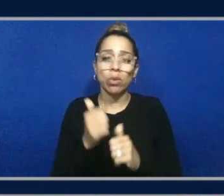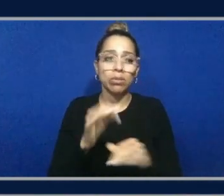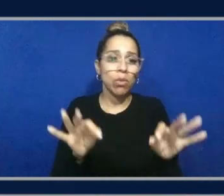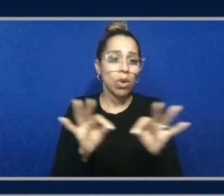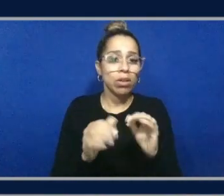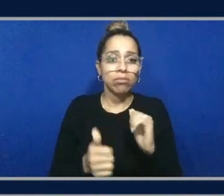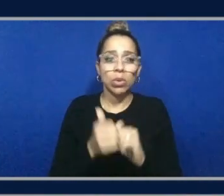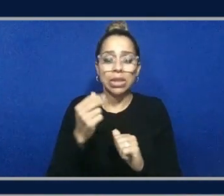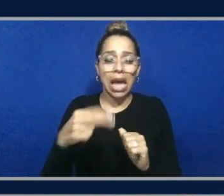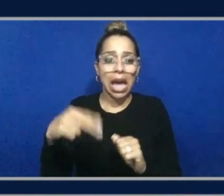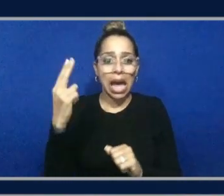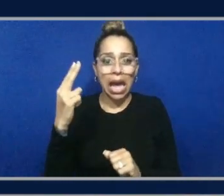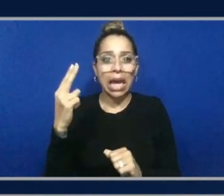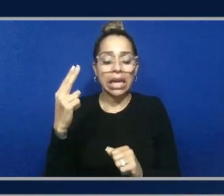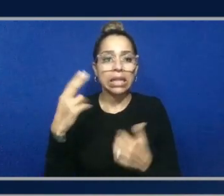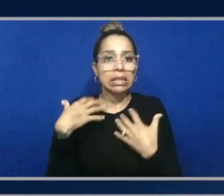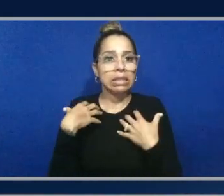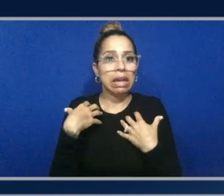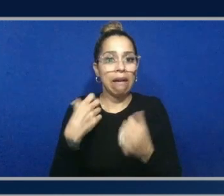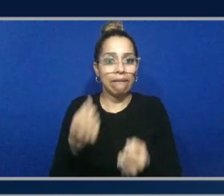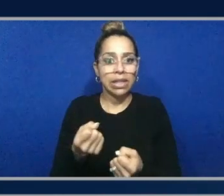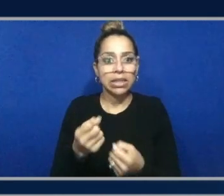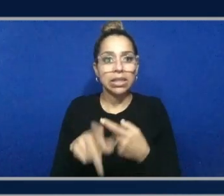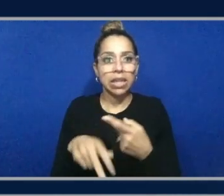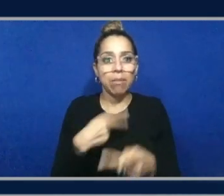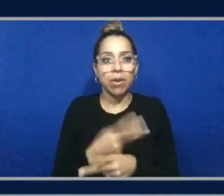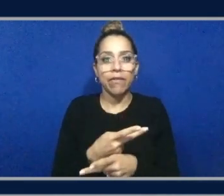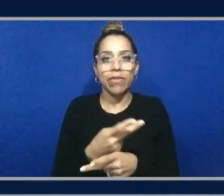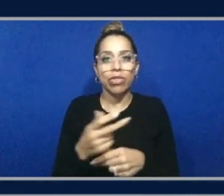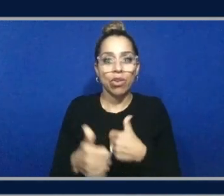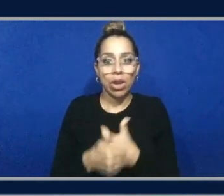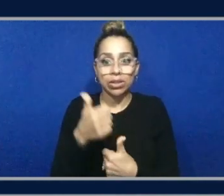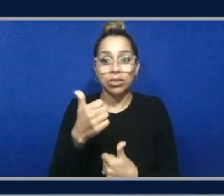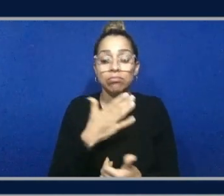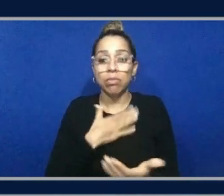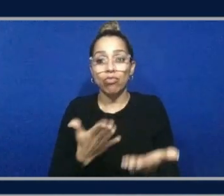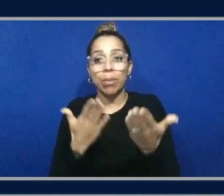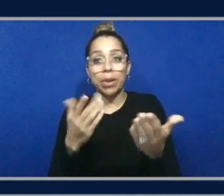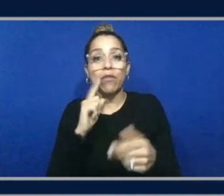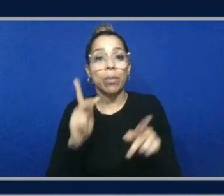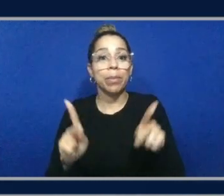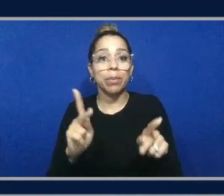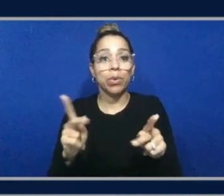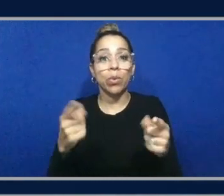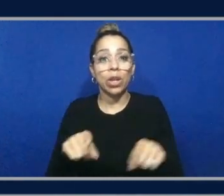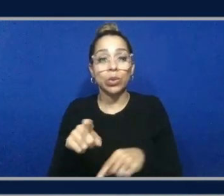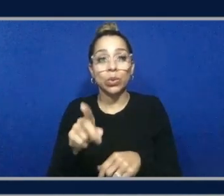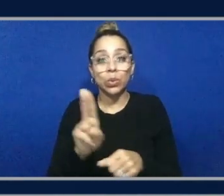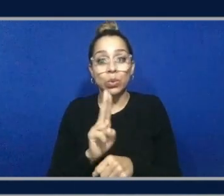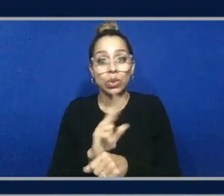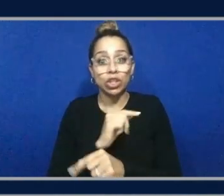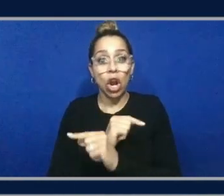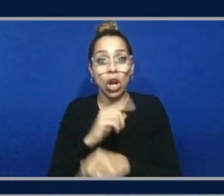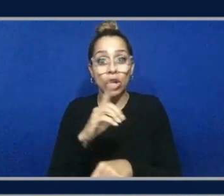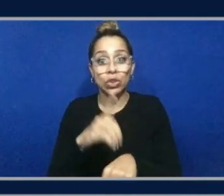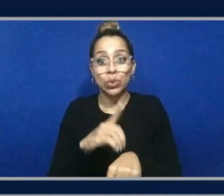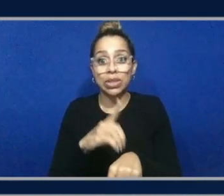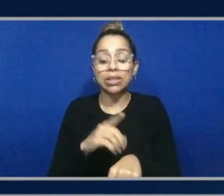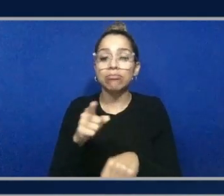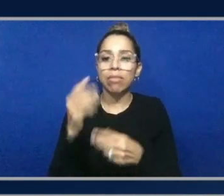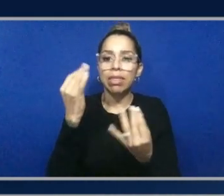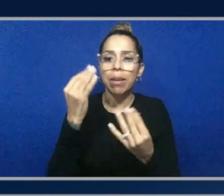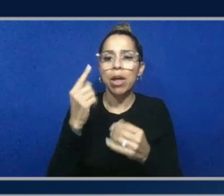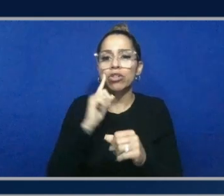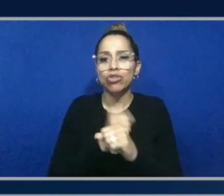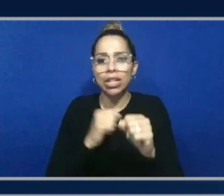GuardDuty and you think about your strategy, how to notify your security team on different alerts, set a notification,